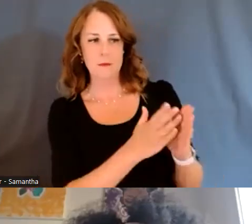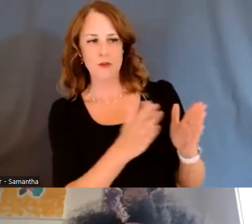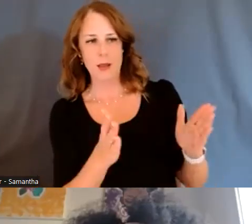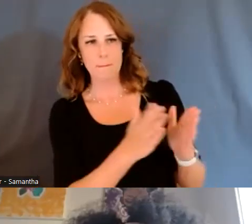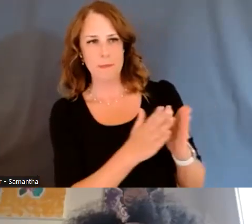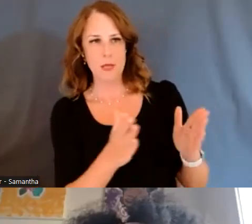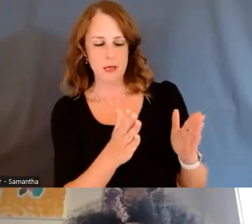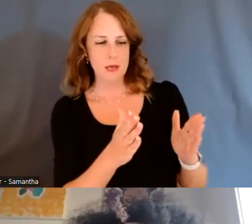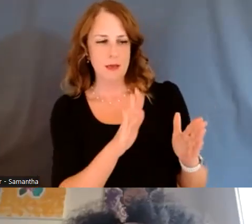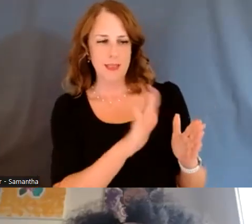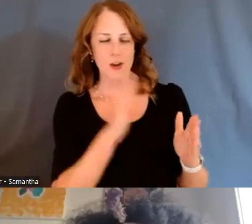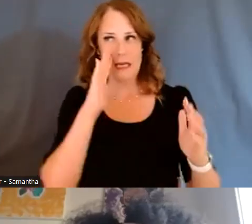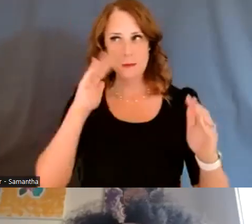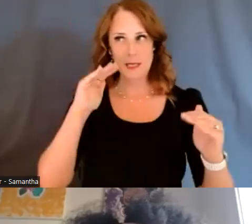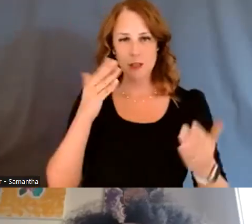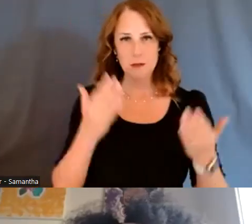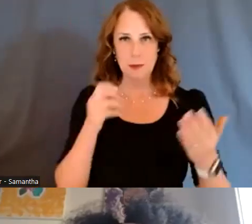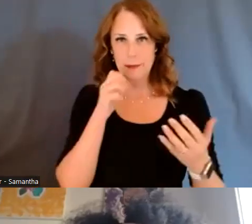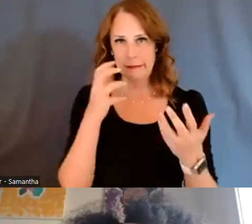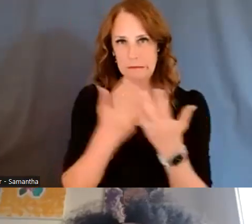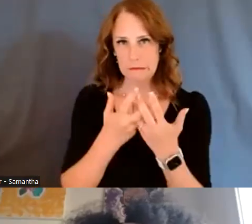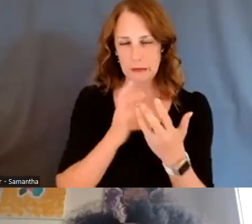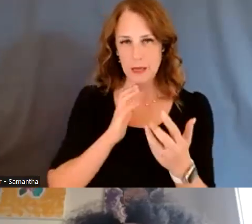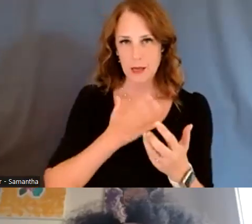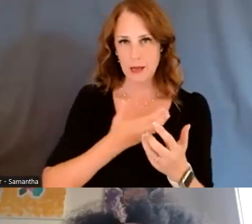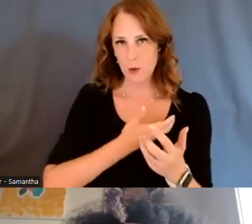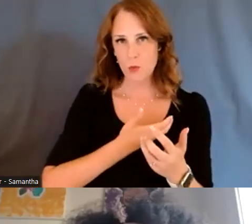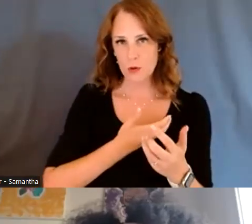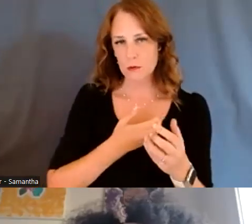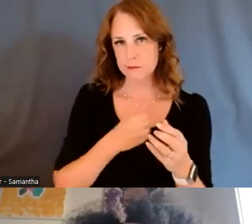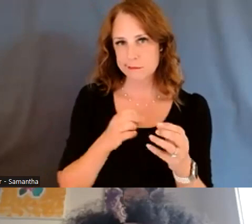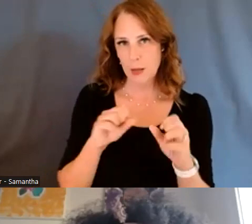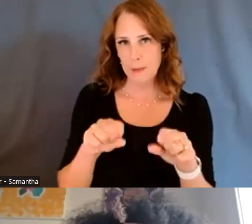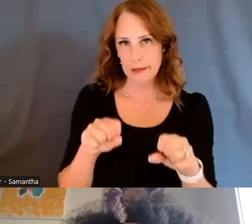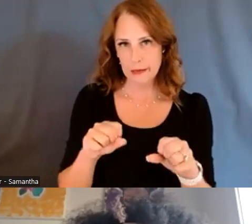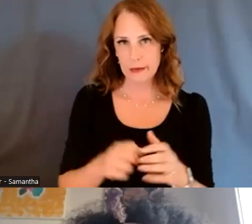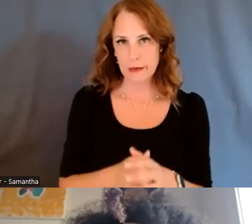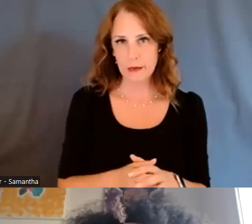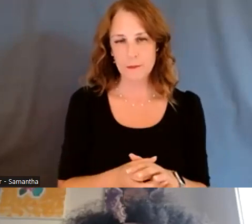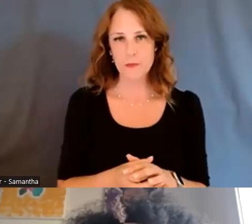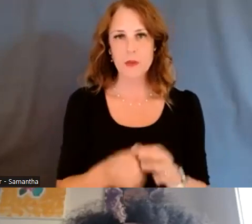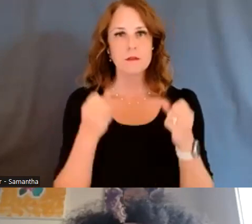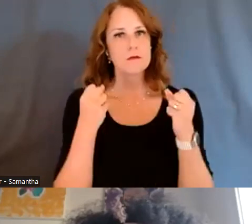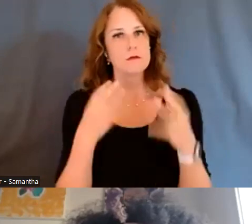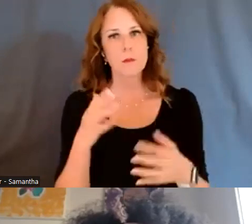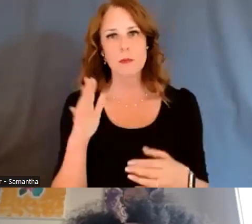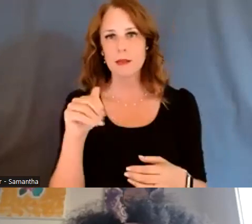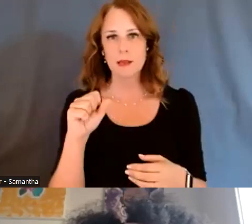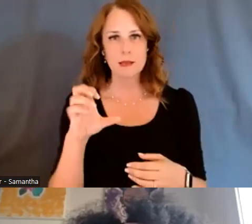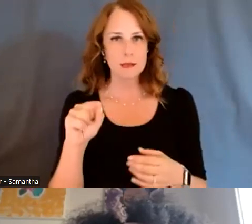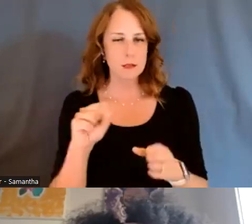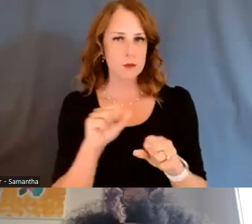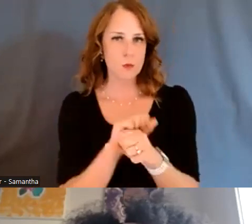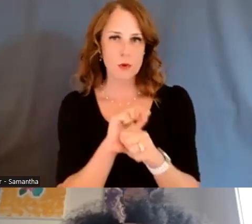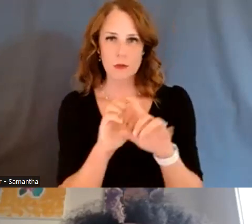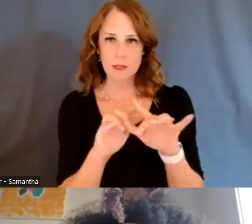match the reality of what we're able to do, because we have so many active cases that we are currently working. So